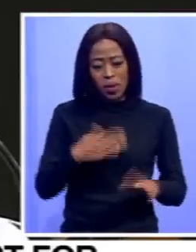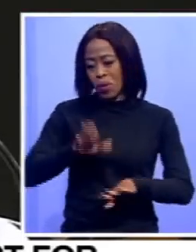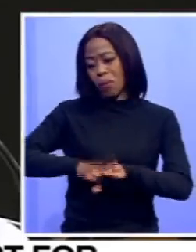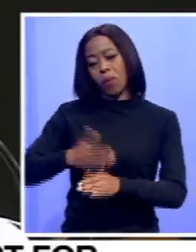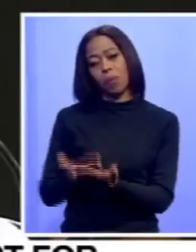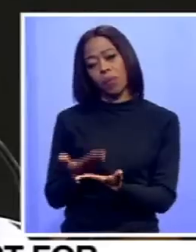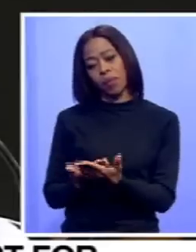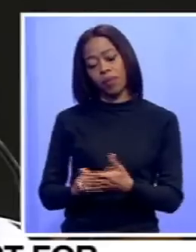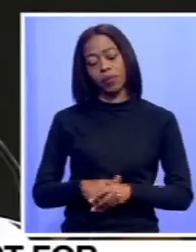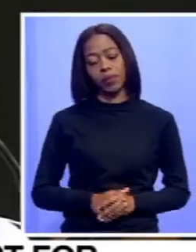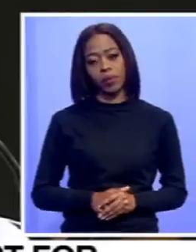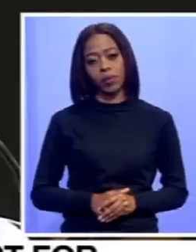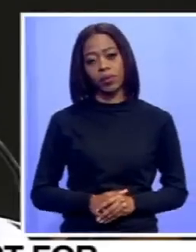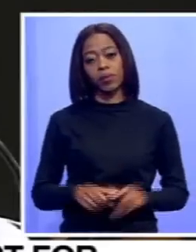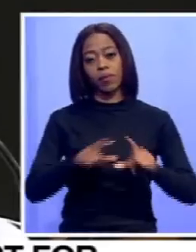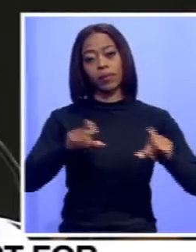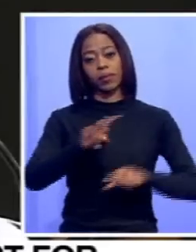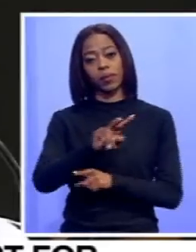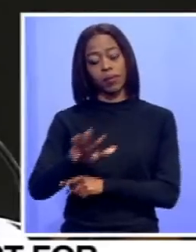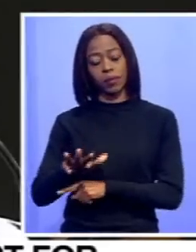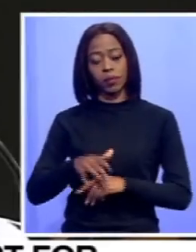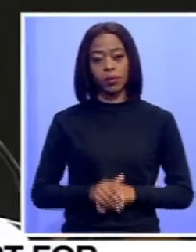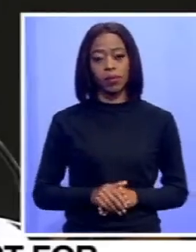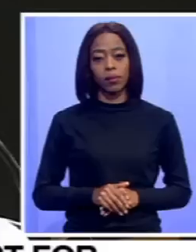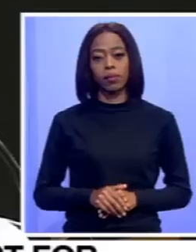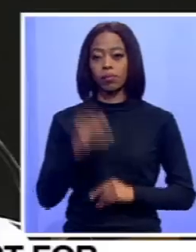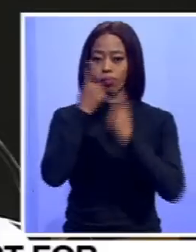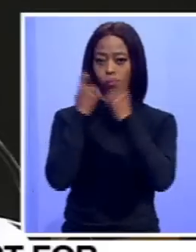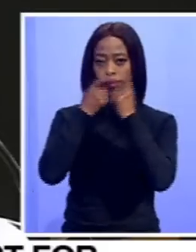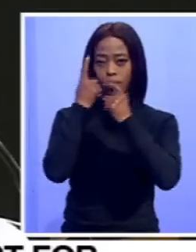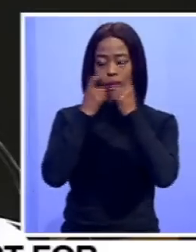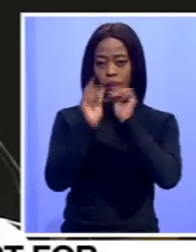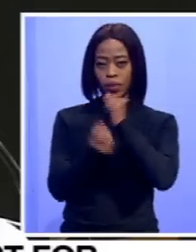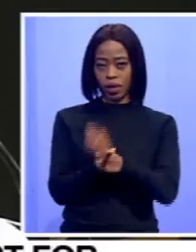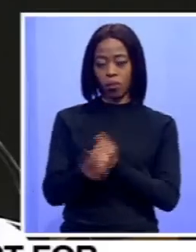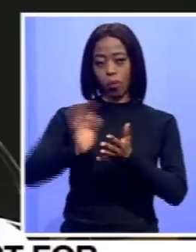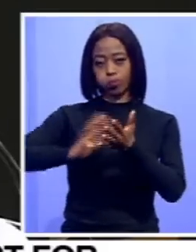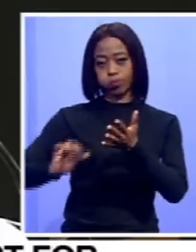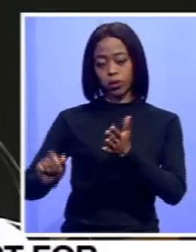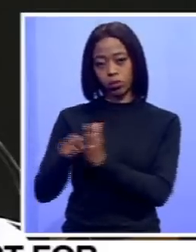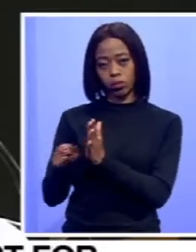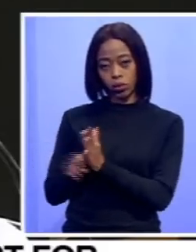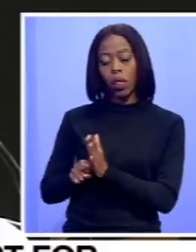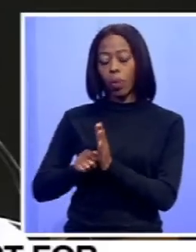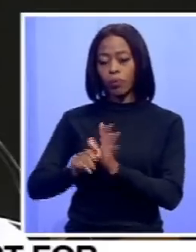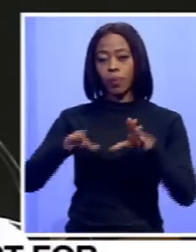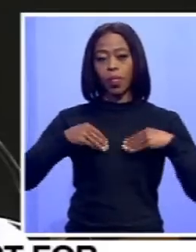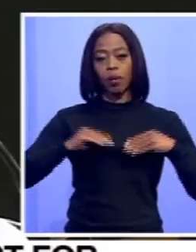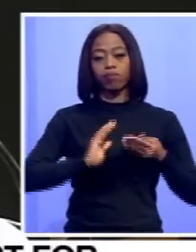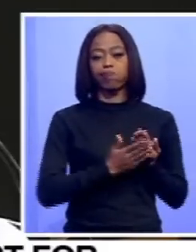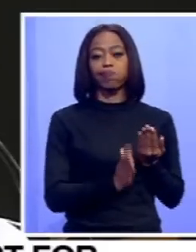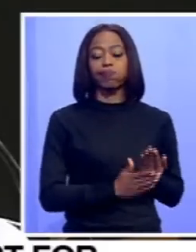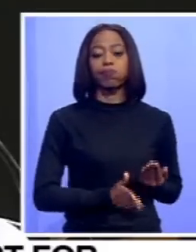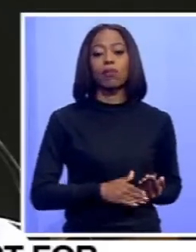available. Paragraph 29. Under cross-examination is referred to statements that were accepted as